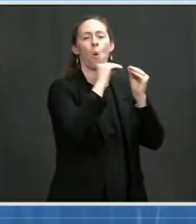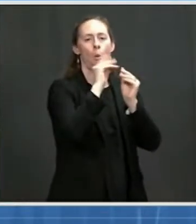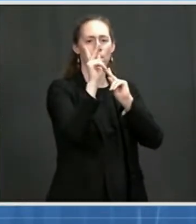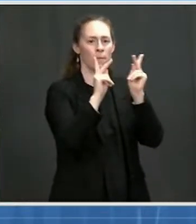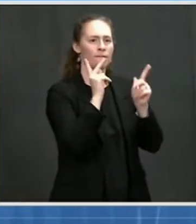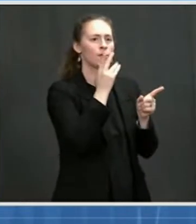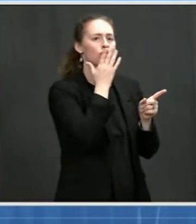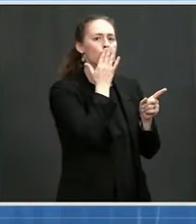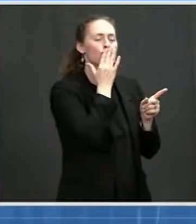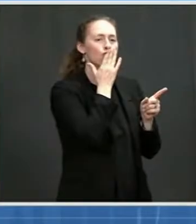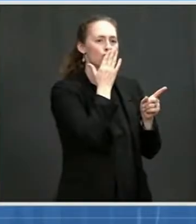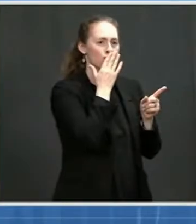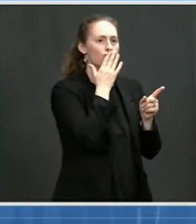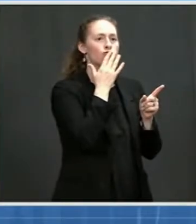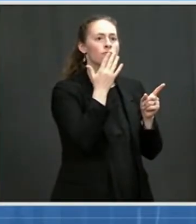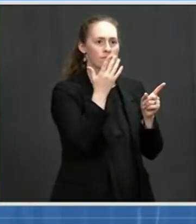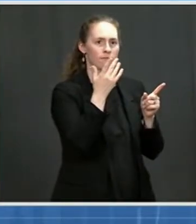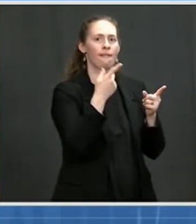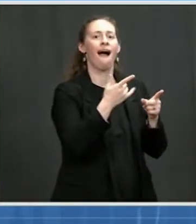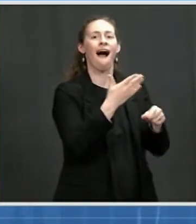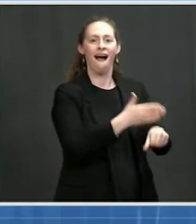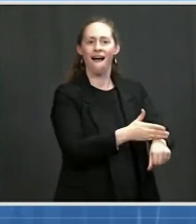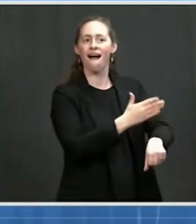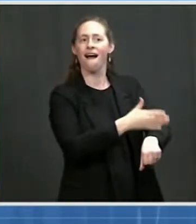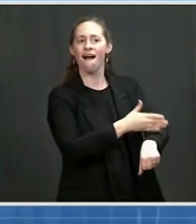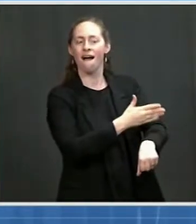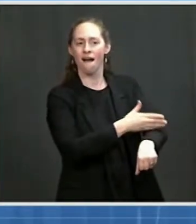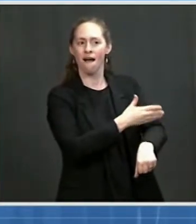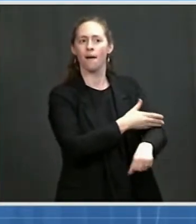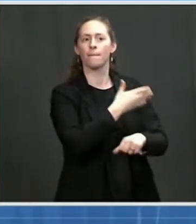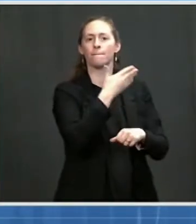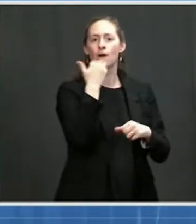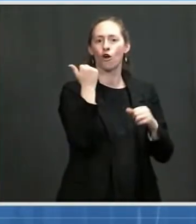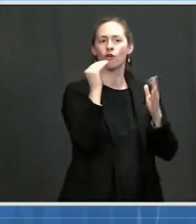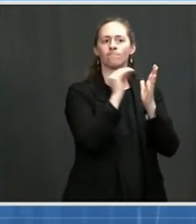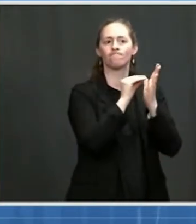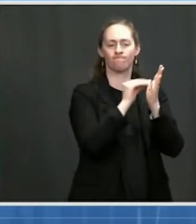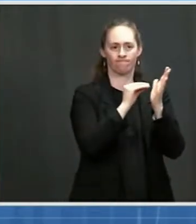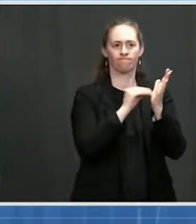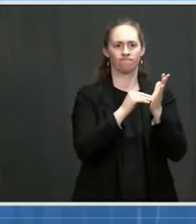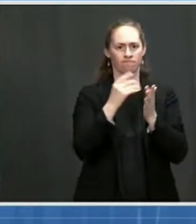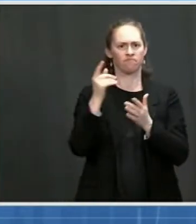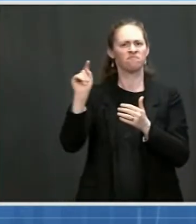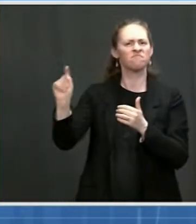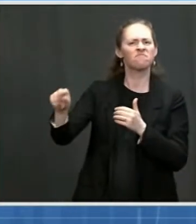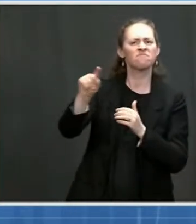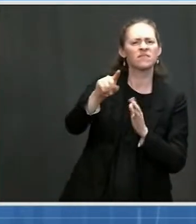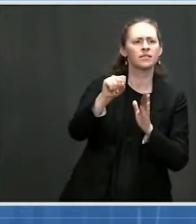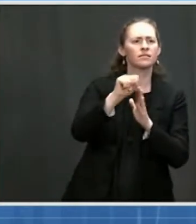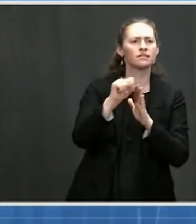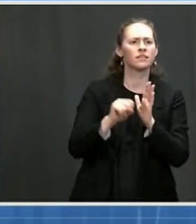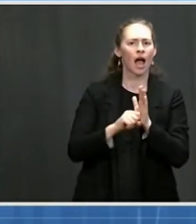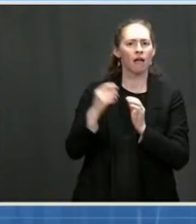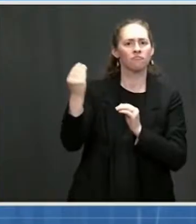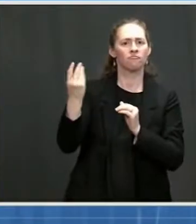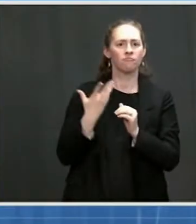data collection and reporting. We've gone from 17 states reporting those variables in January to 48 states reporting